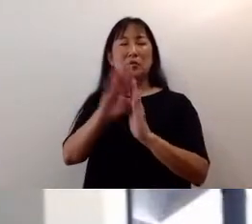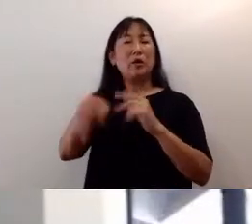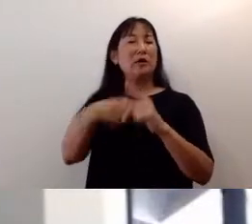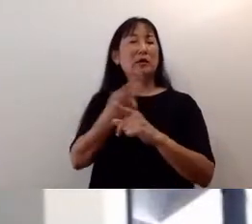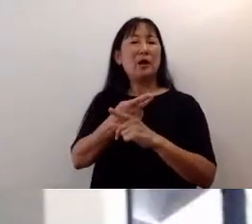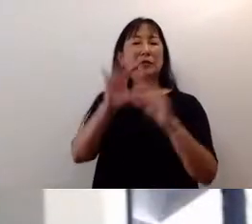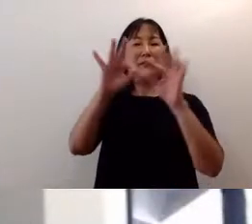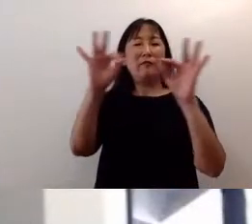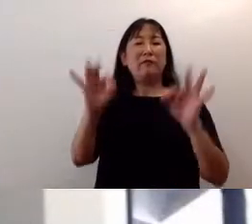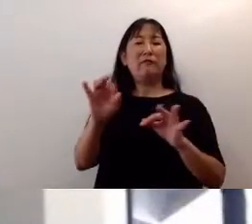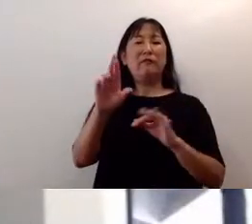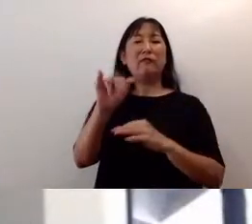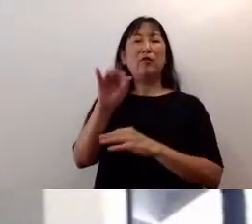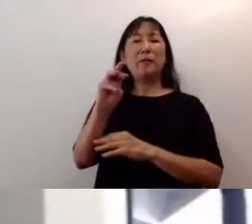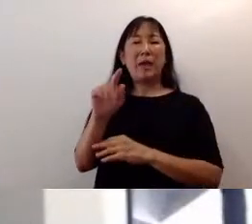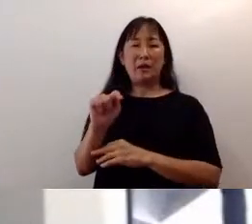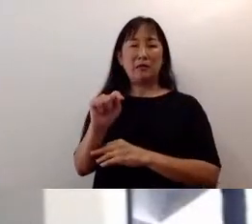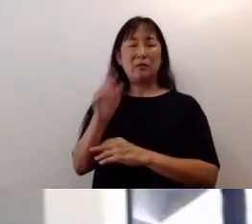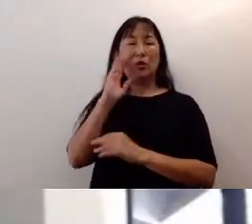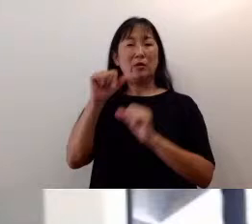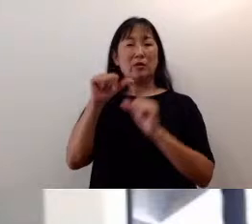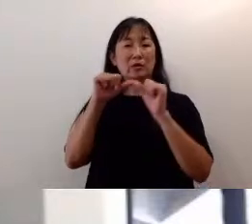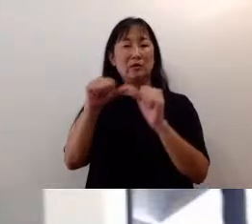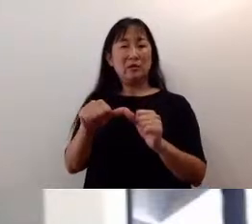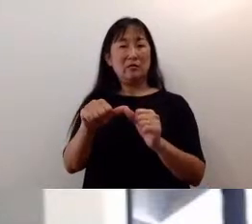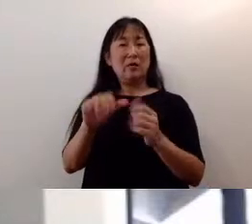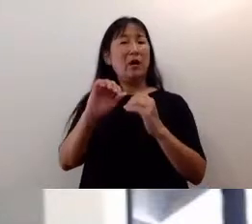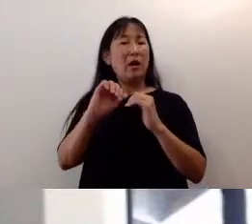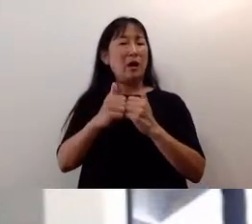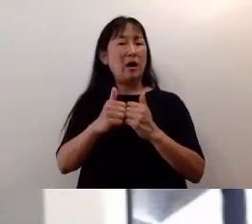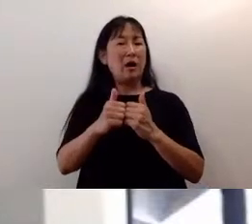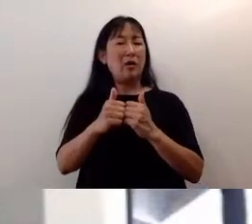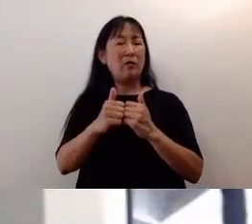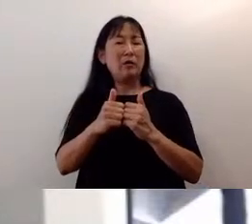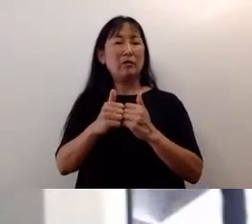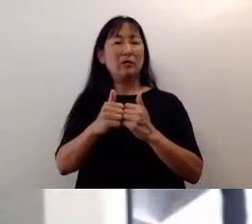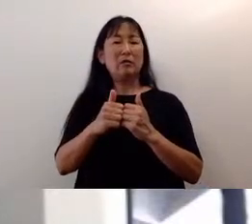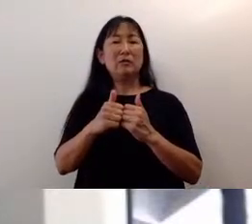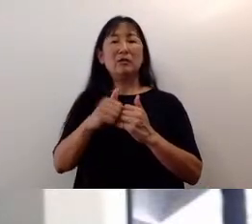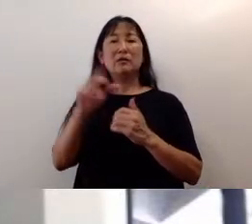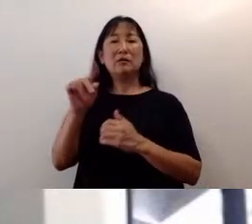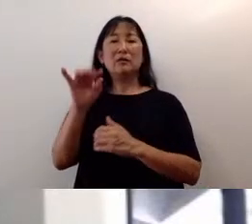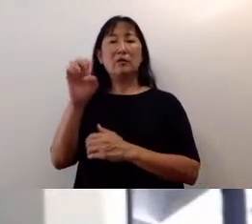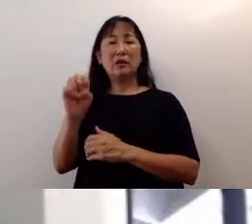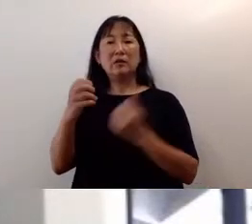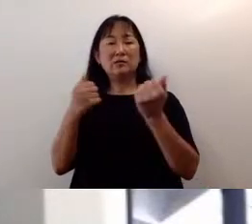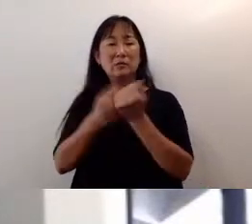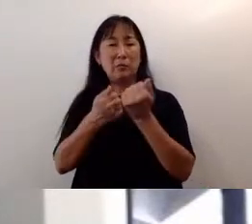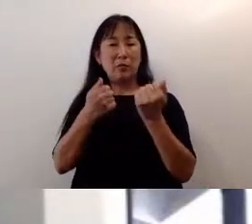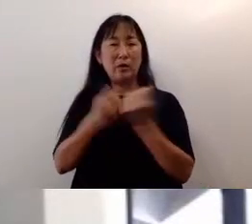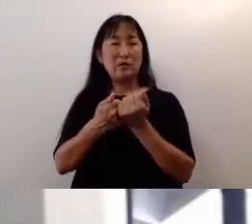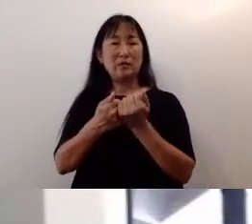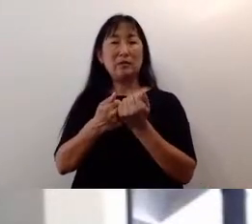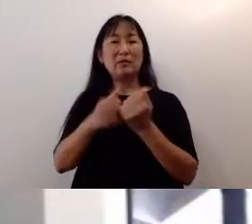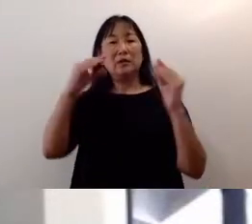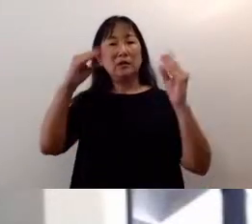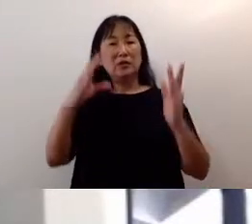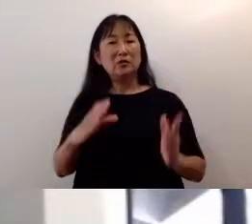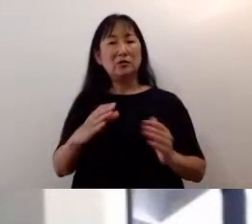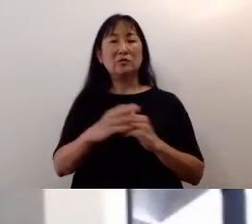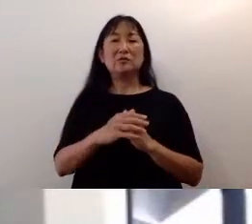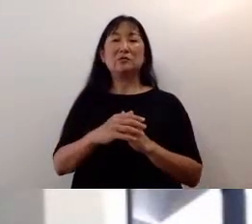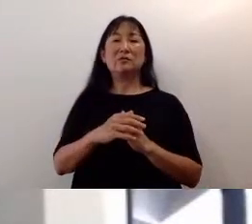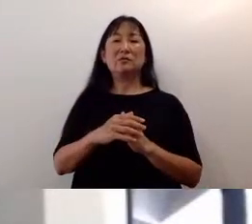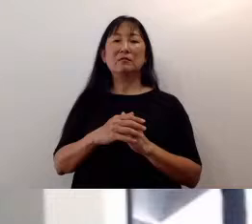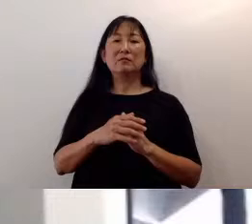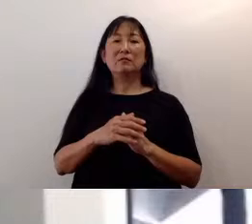of format will be continuing, and how the department plans to fully support both teachers and students with training, equipment, and resources. Through all